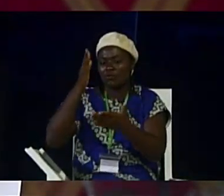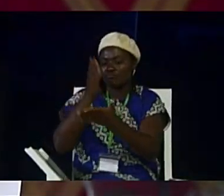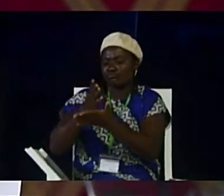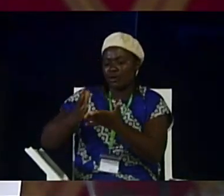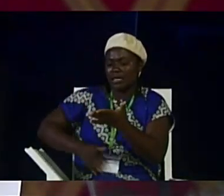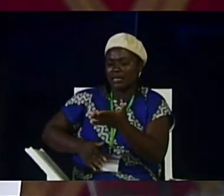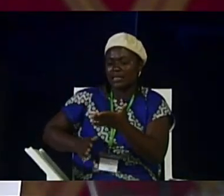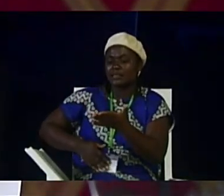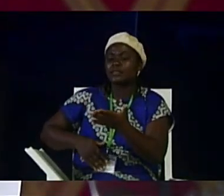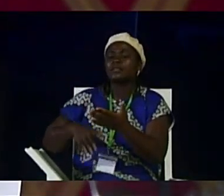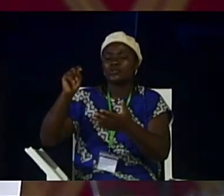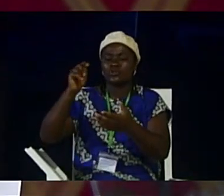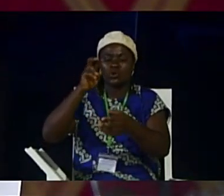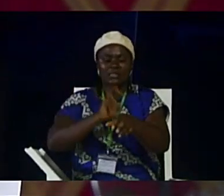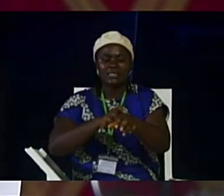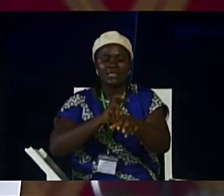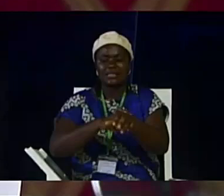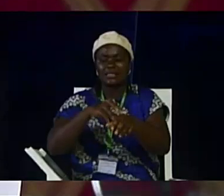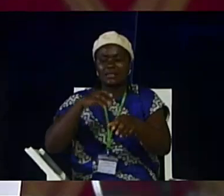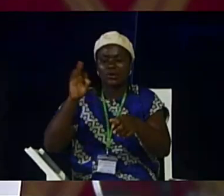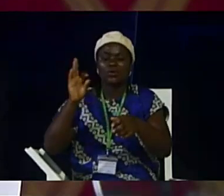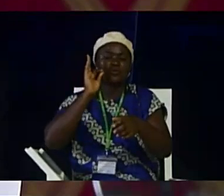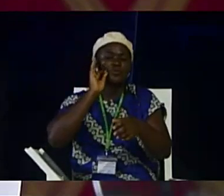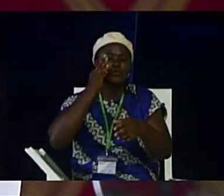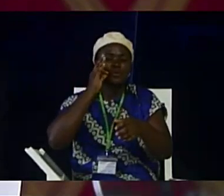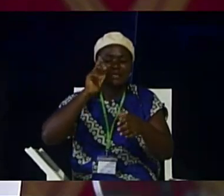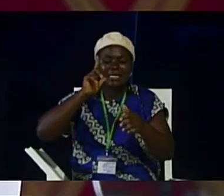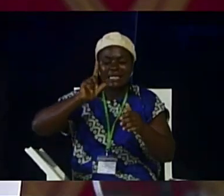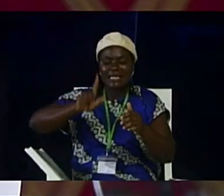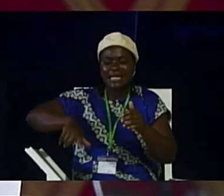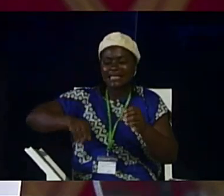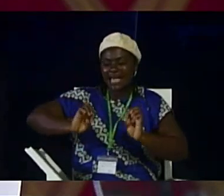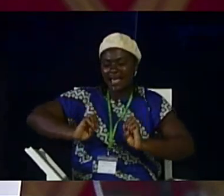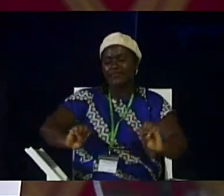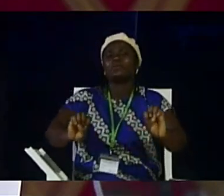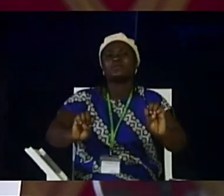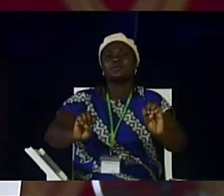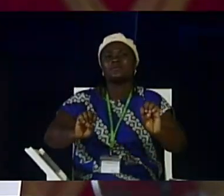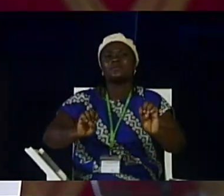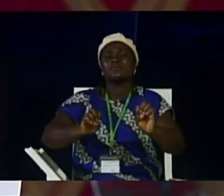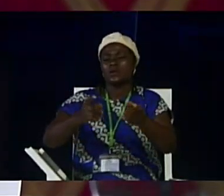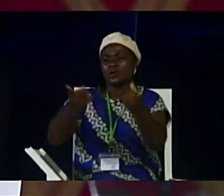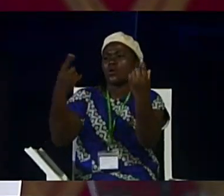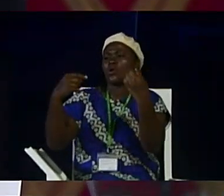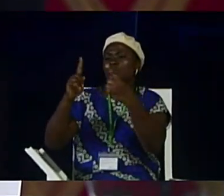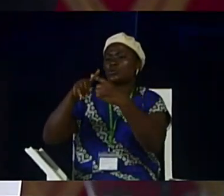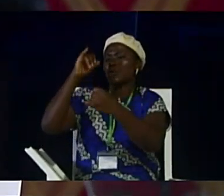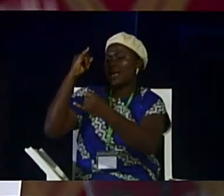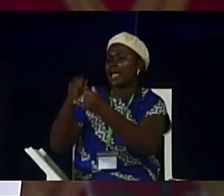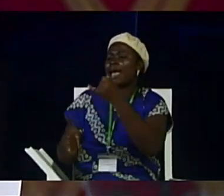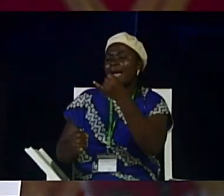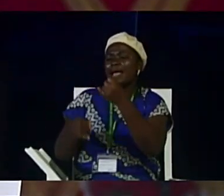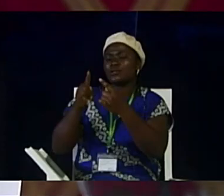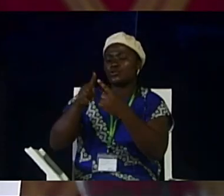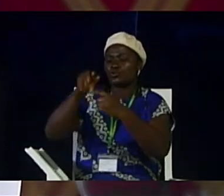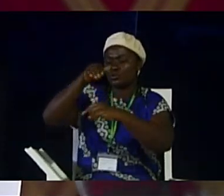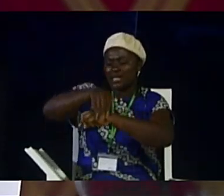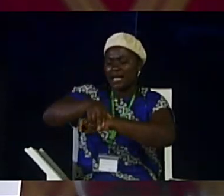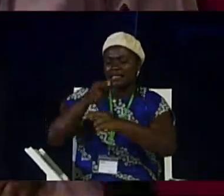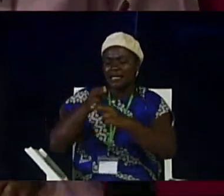your season of fruitless efforts, it comes to an end